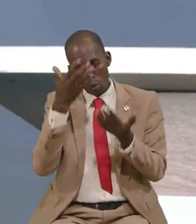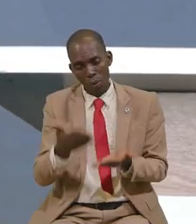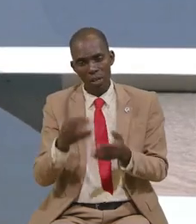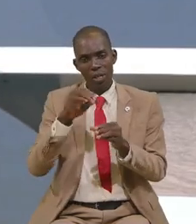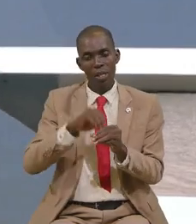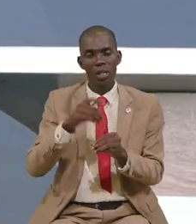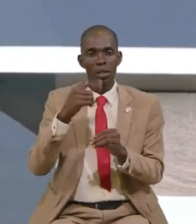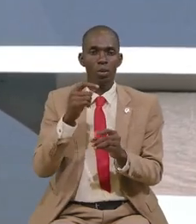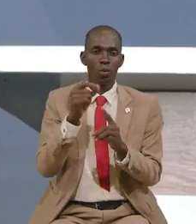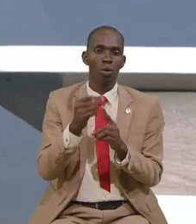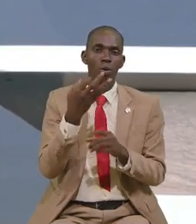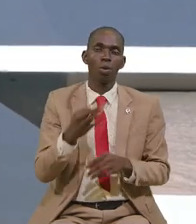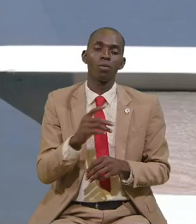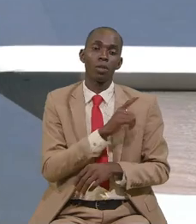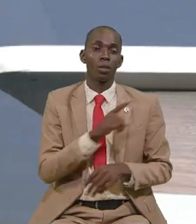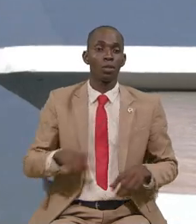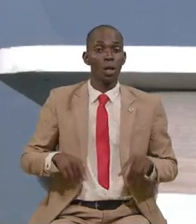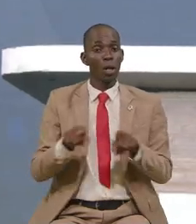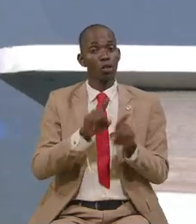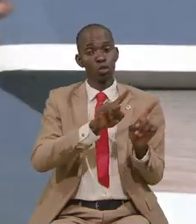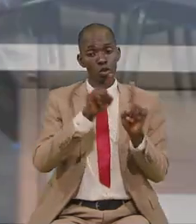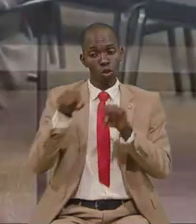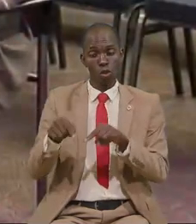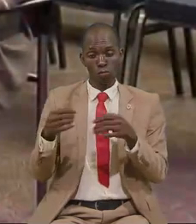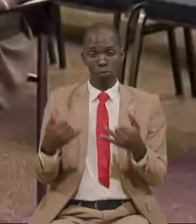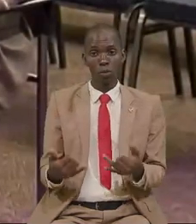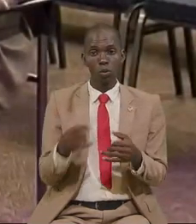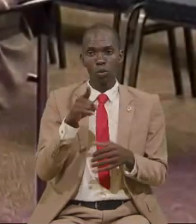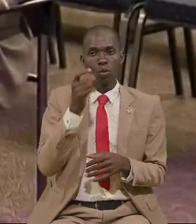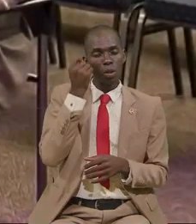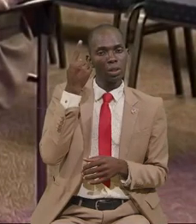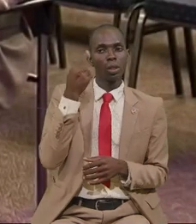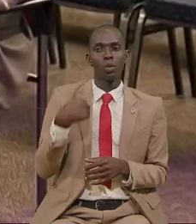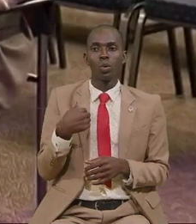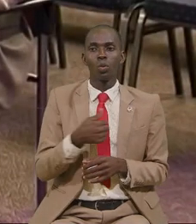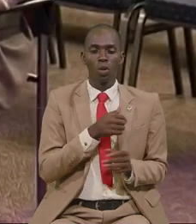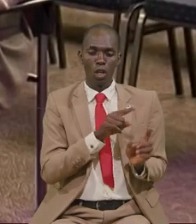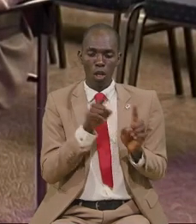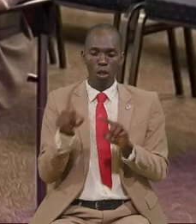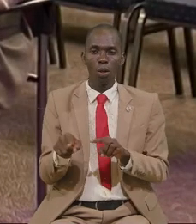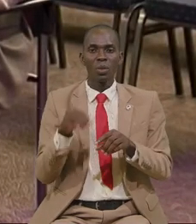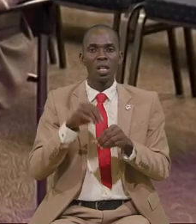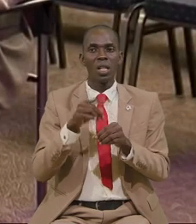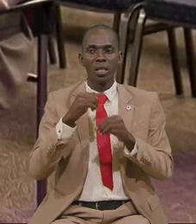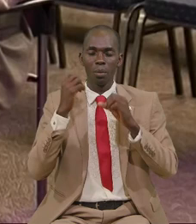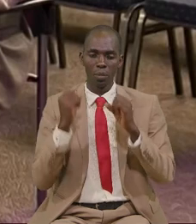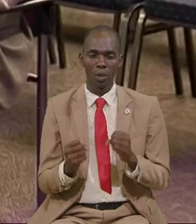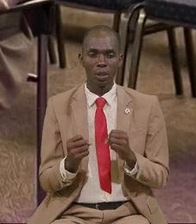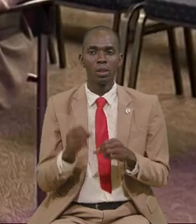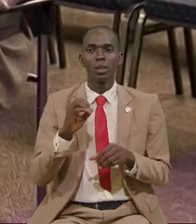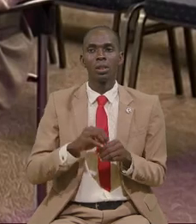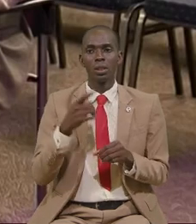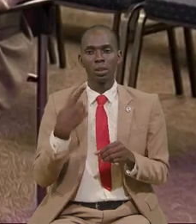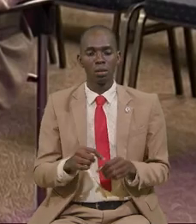word of the Lord. And so as you come, you understand, we come in a power, in the